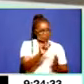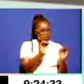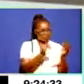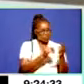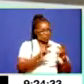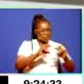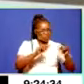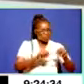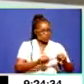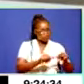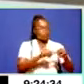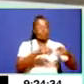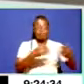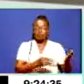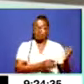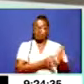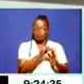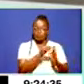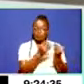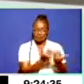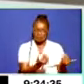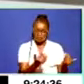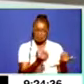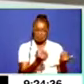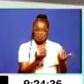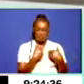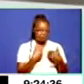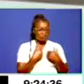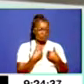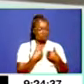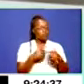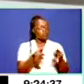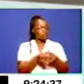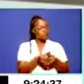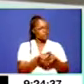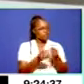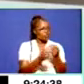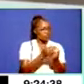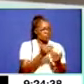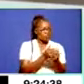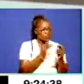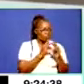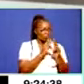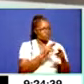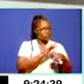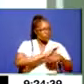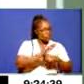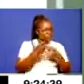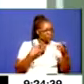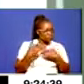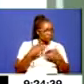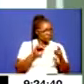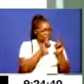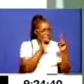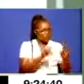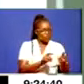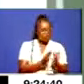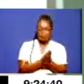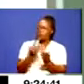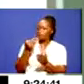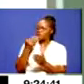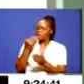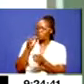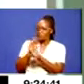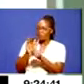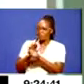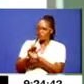or development, new equipment that we have as far as taking care or responding to the pandemic is concerned. Thank you so much. At